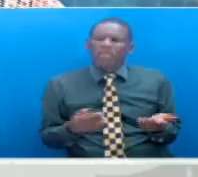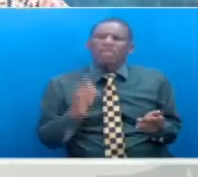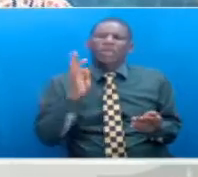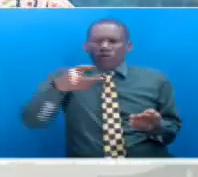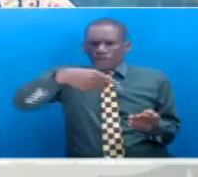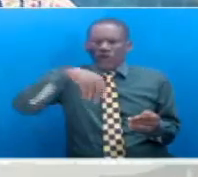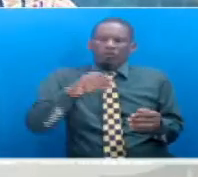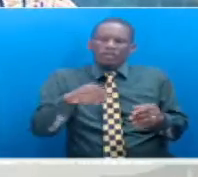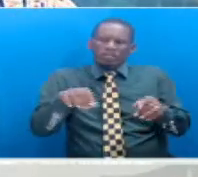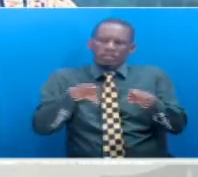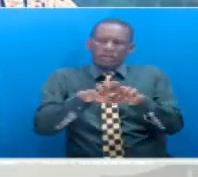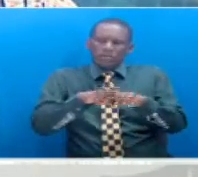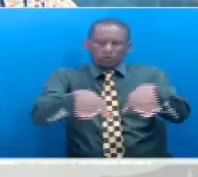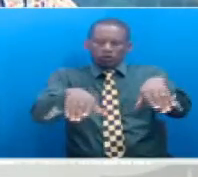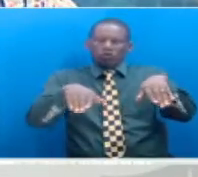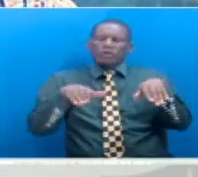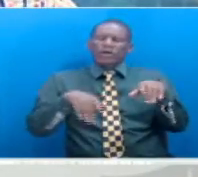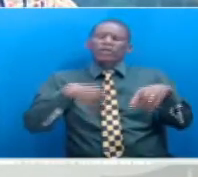we still be waiting?